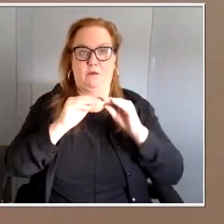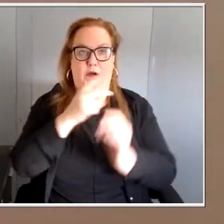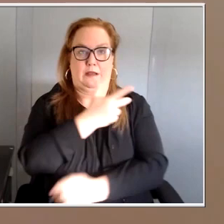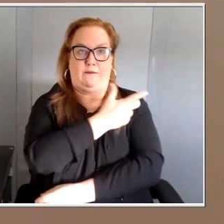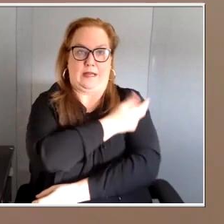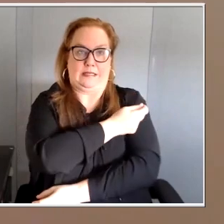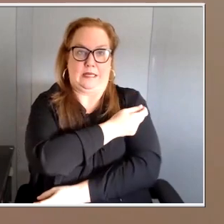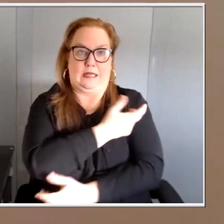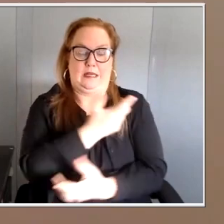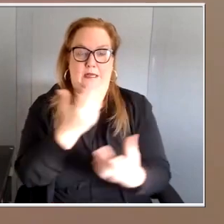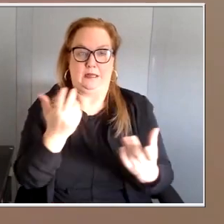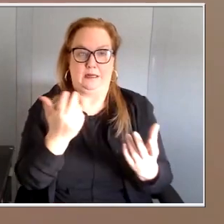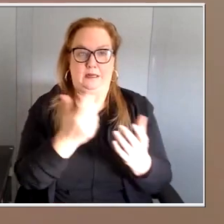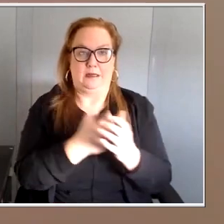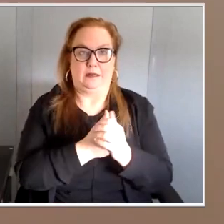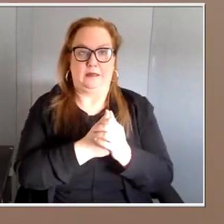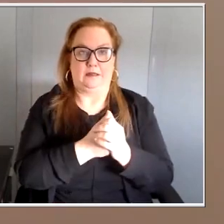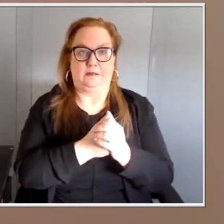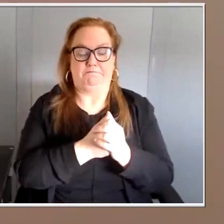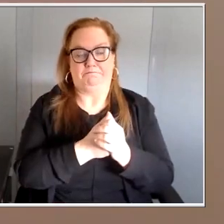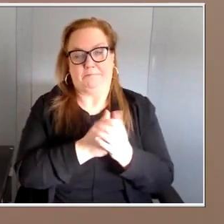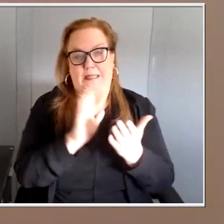and that's it.